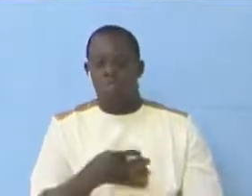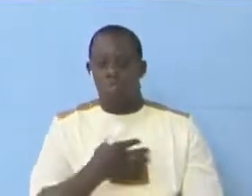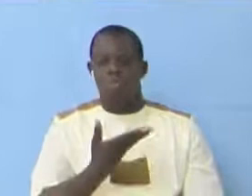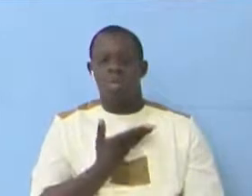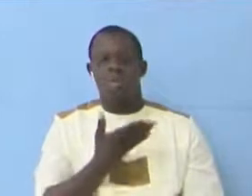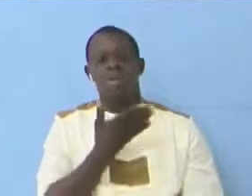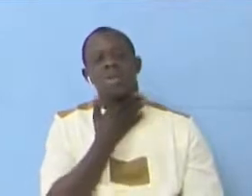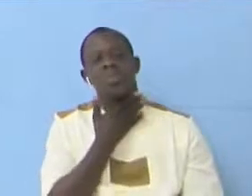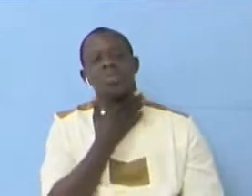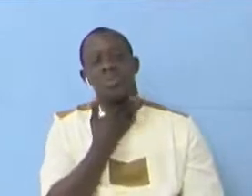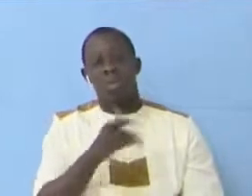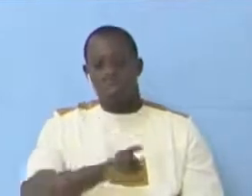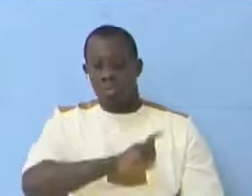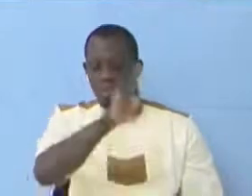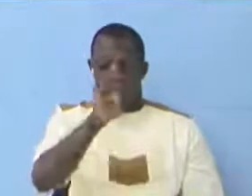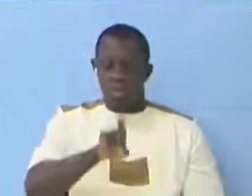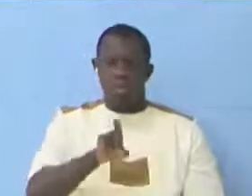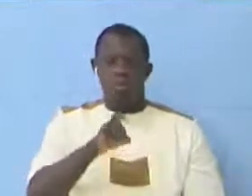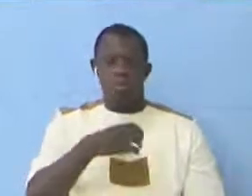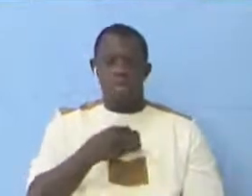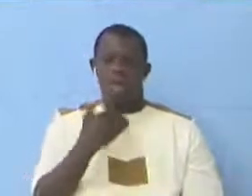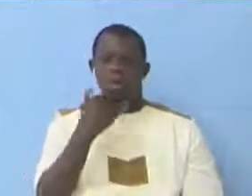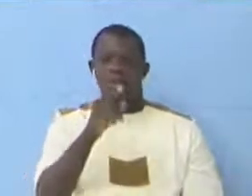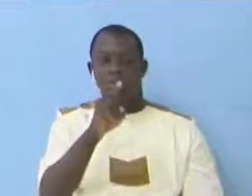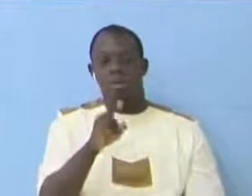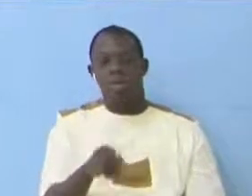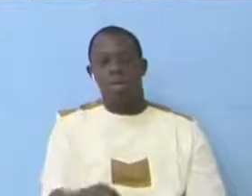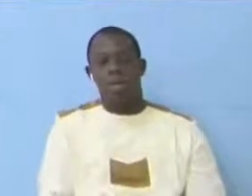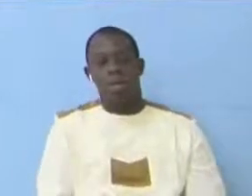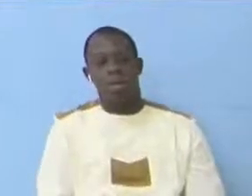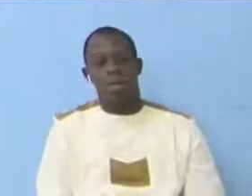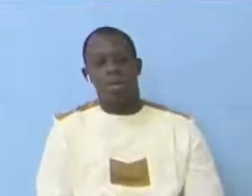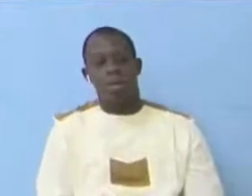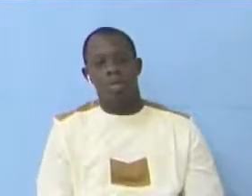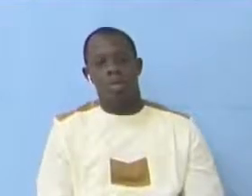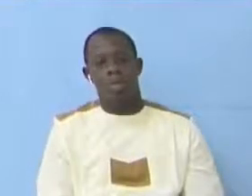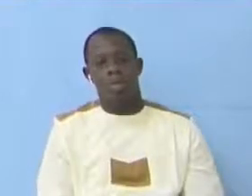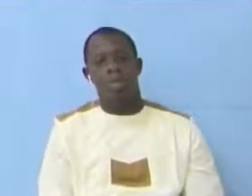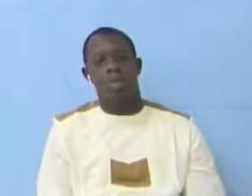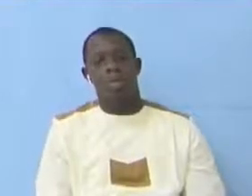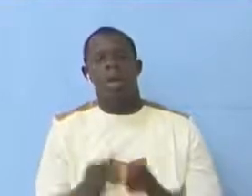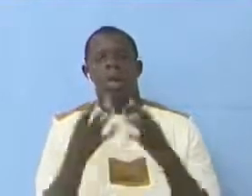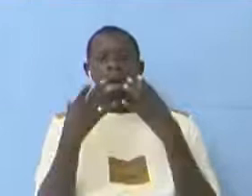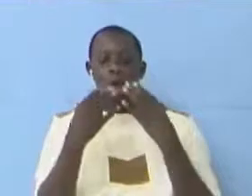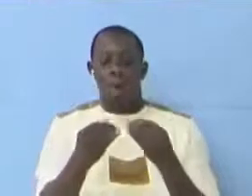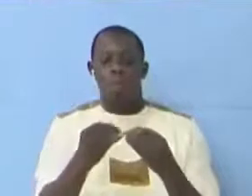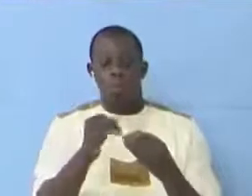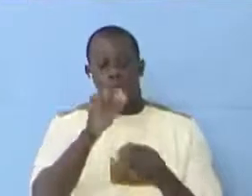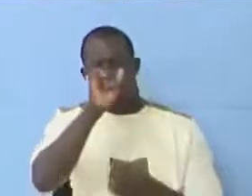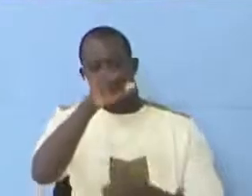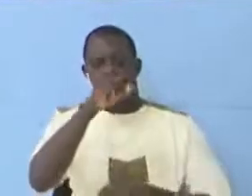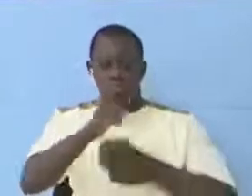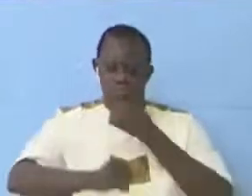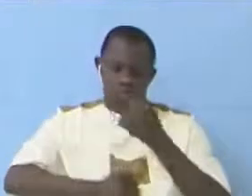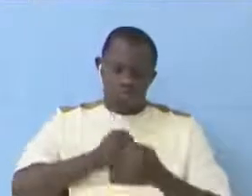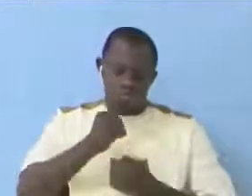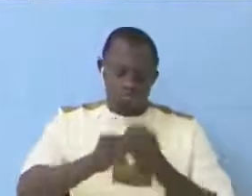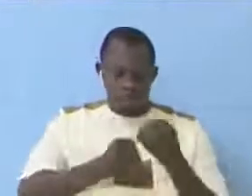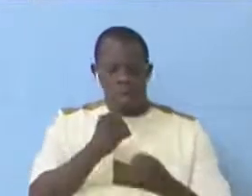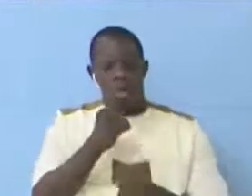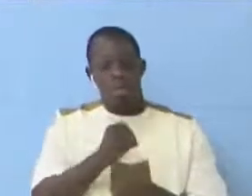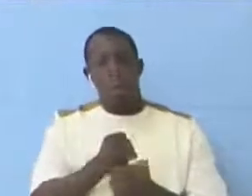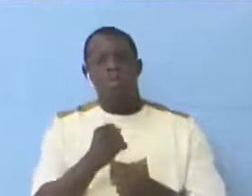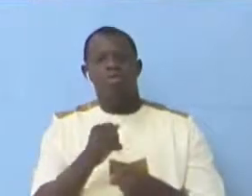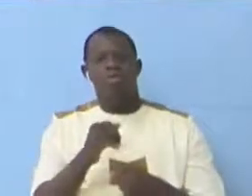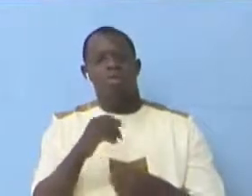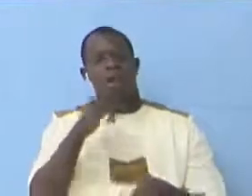question. Ben laajte bu ndaw rek la am. How did your victimization affect your family? Ci toroxal giñ la toroxal